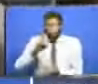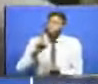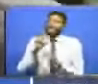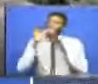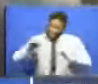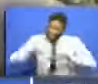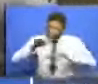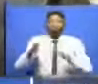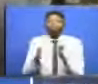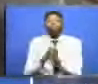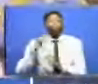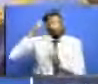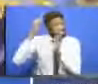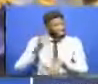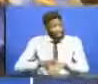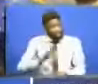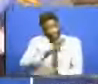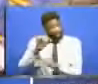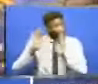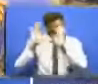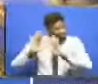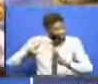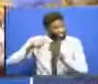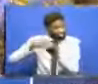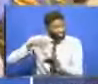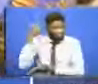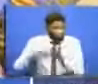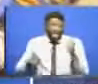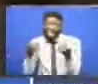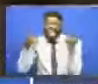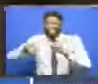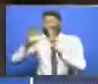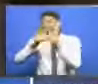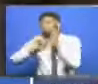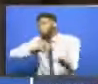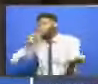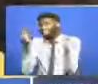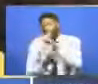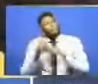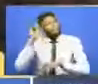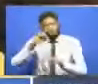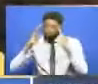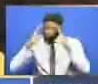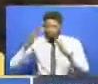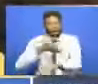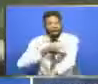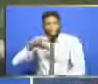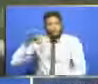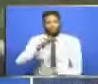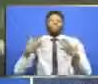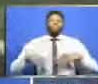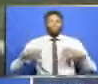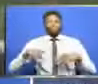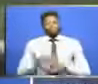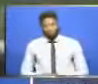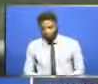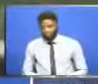Building Bridges Initiative campaign, insisting that any constitutional changes should focus on empowering the citizens. Na